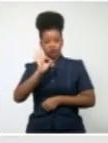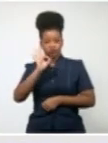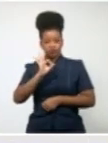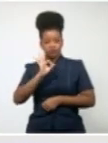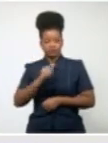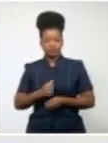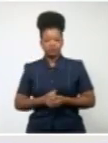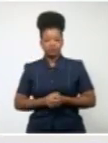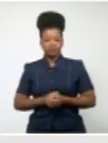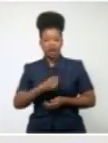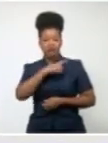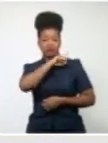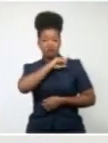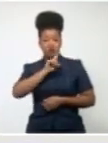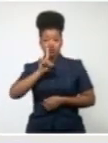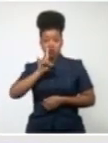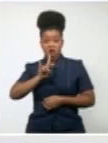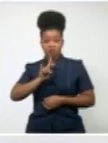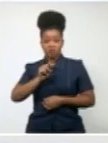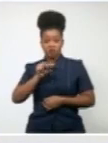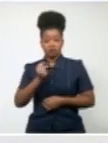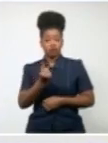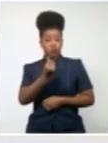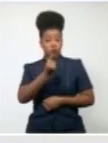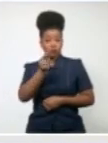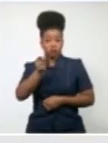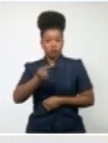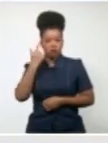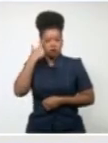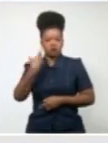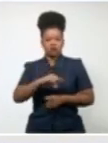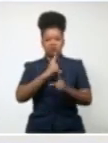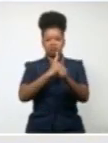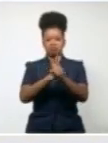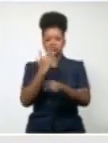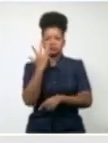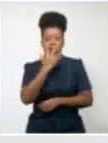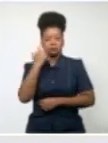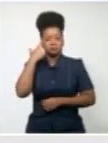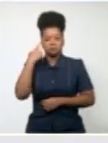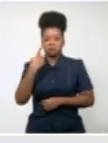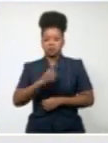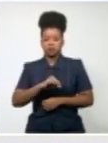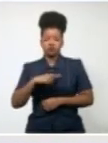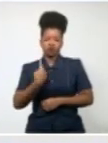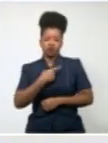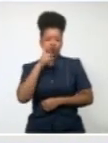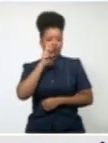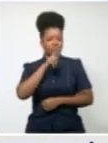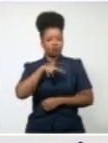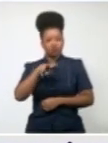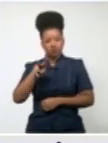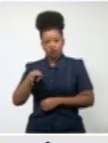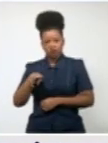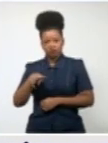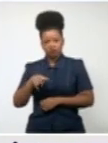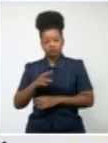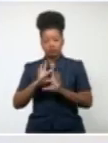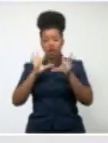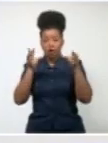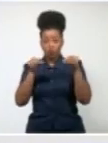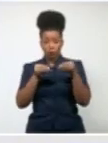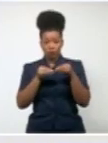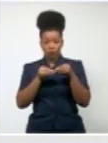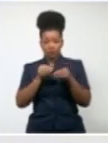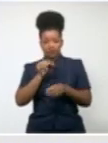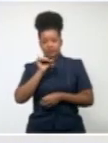89.4%. Of the 9 cases from yesterday, in 1 we have not identified the source of infection, and we're looking for